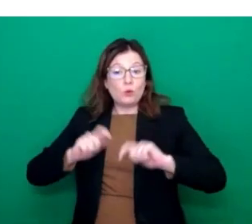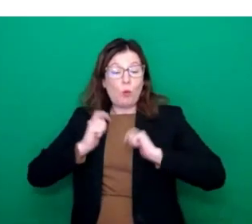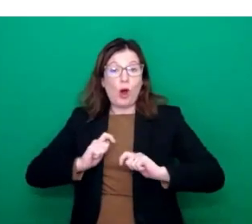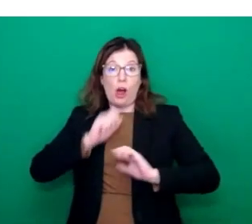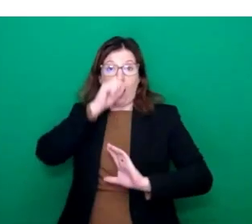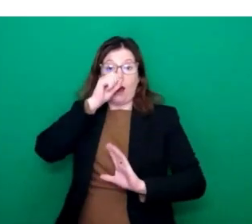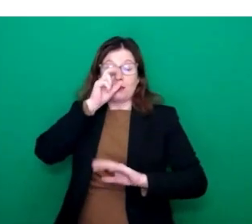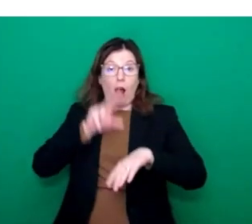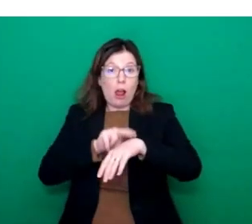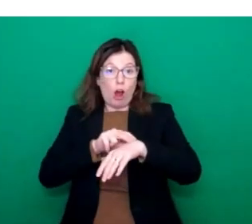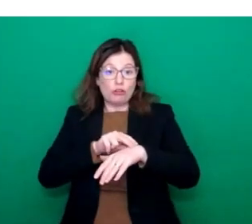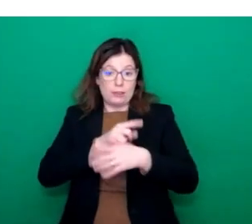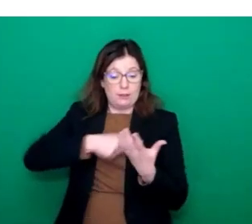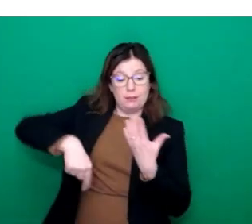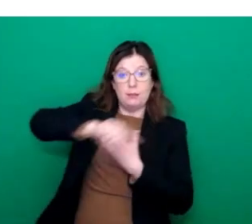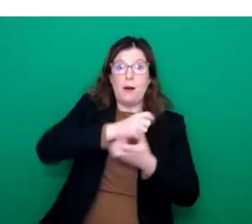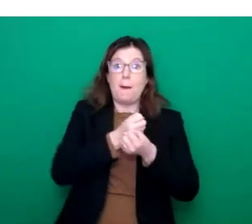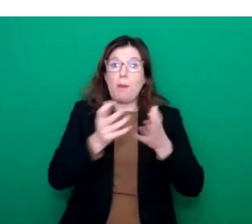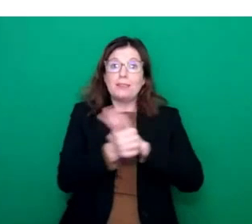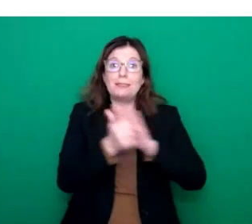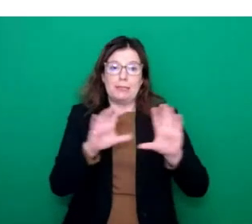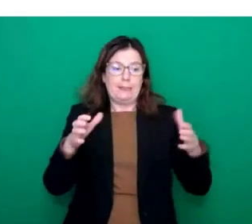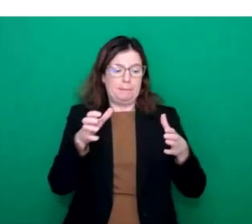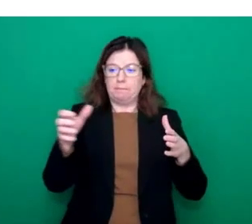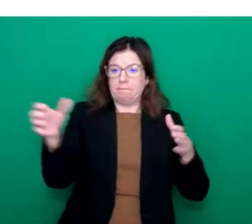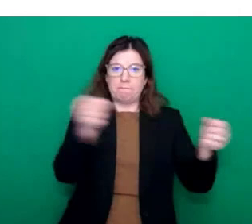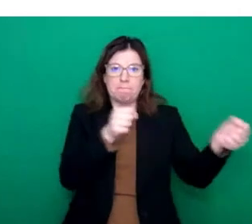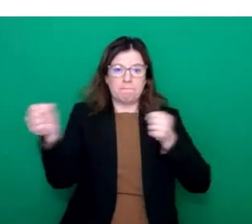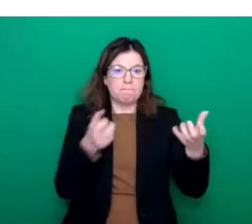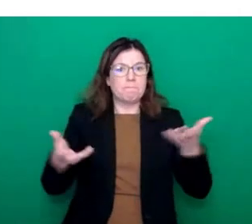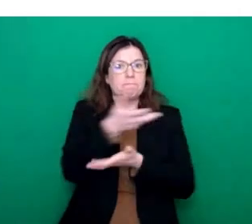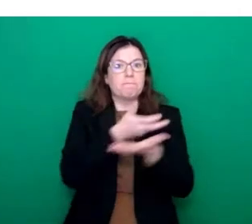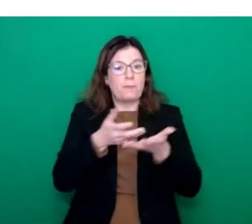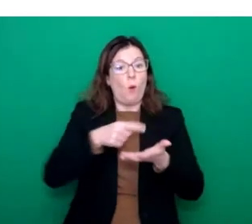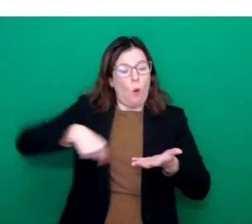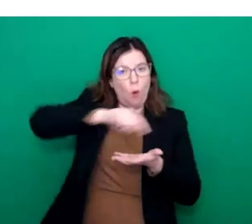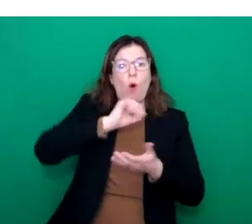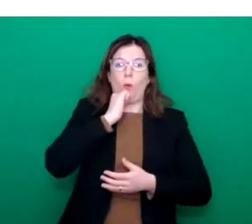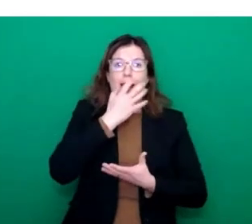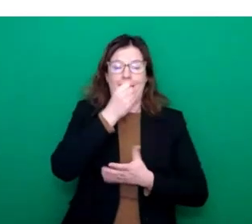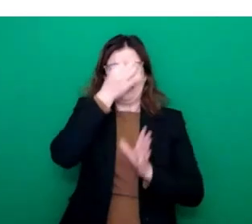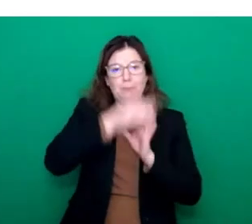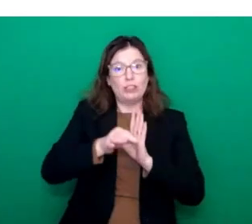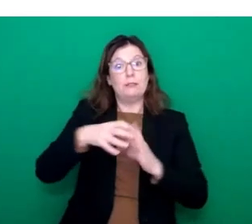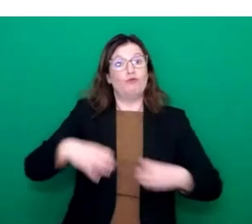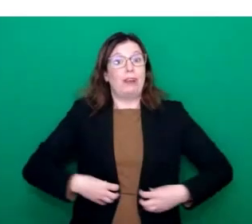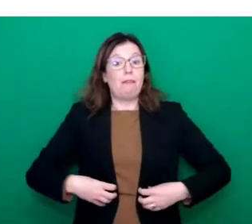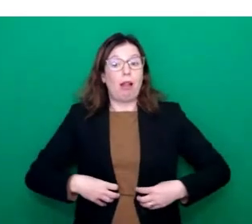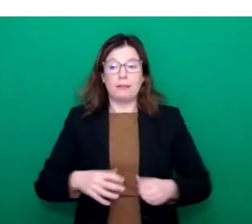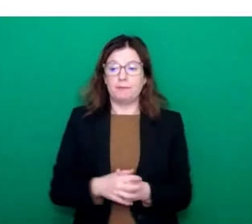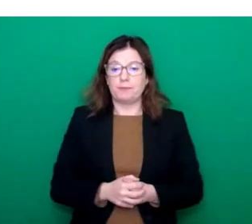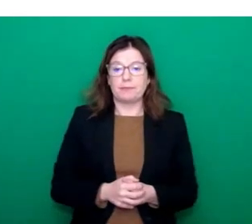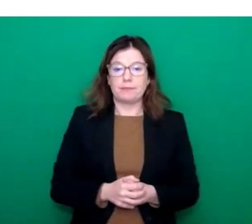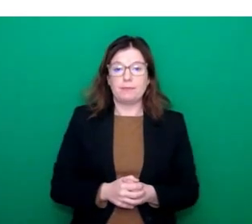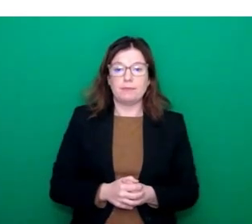within the multidisciplinary team that works within the renal specialism. Now, the first part of what we did was to